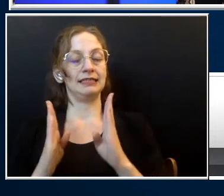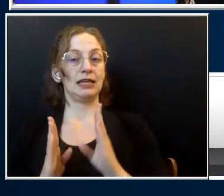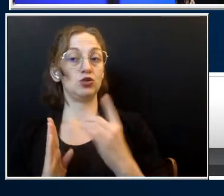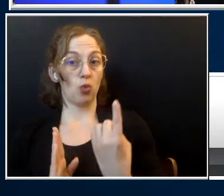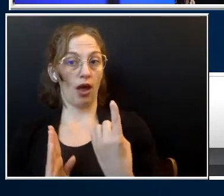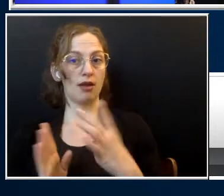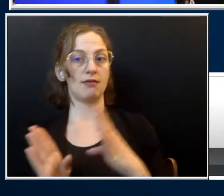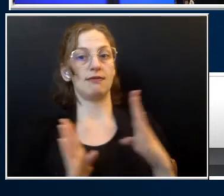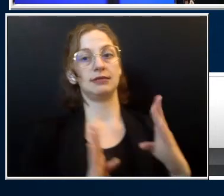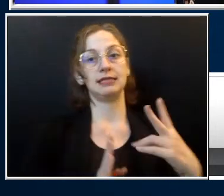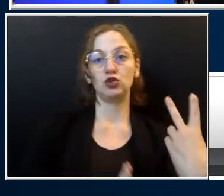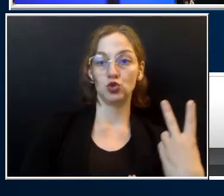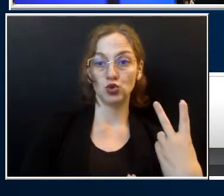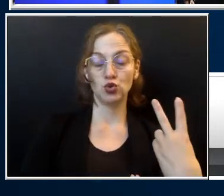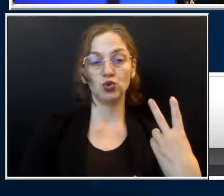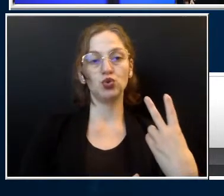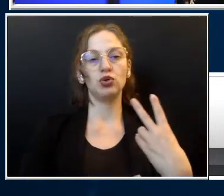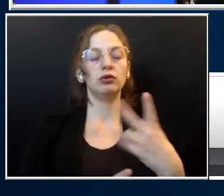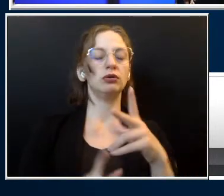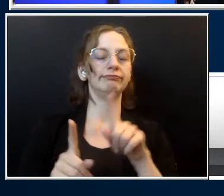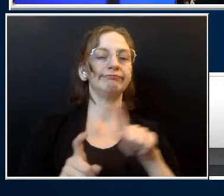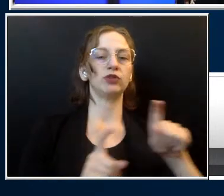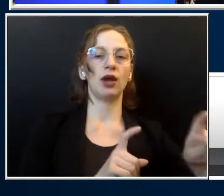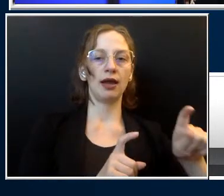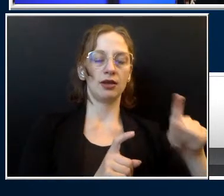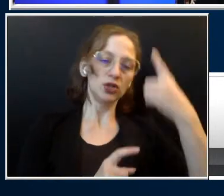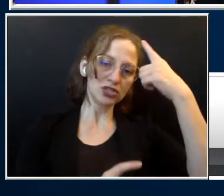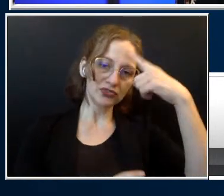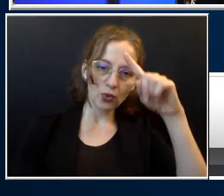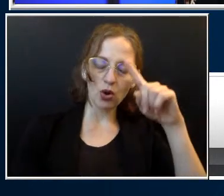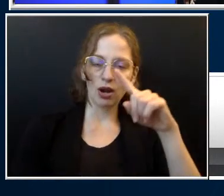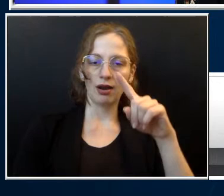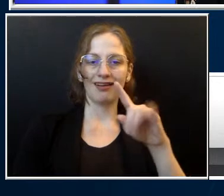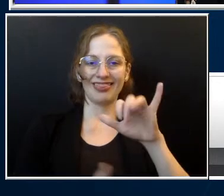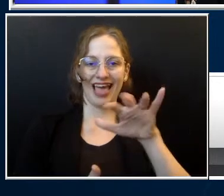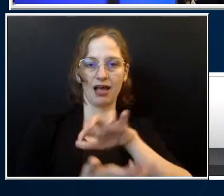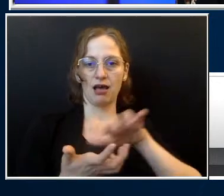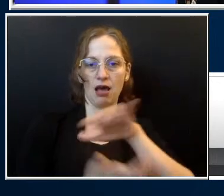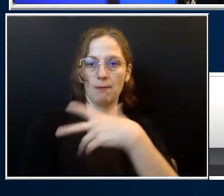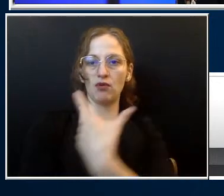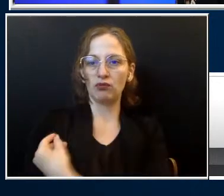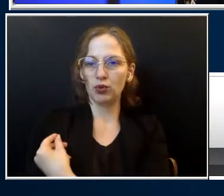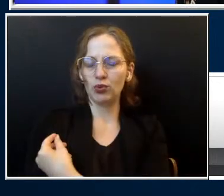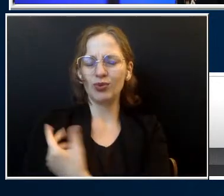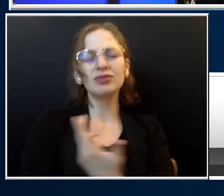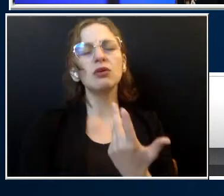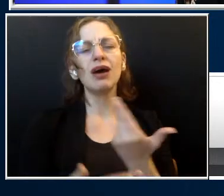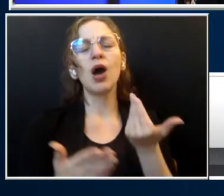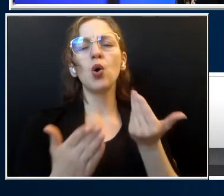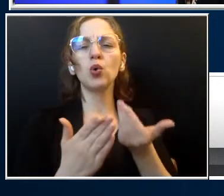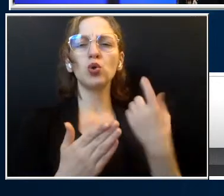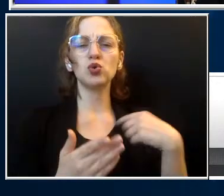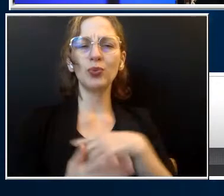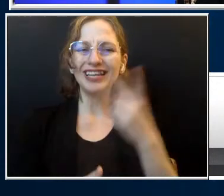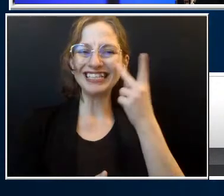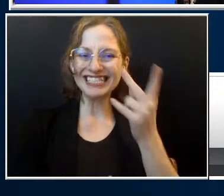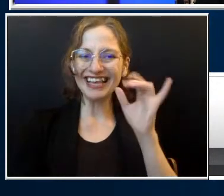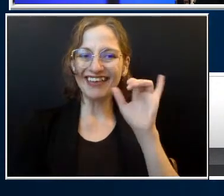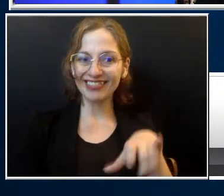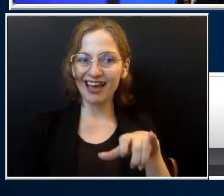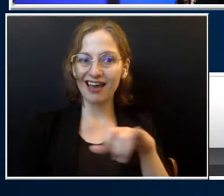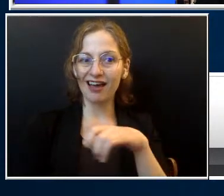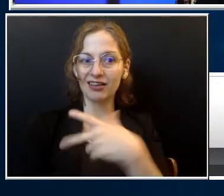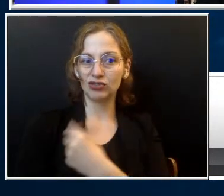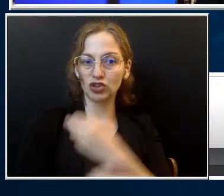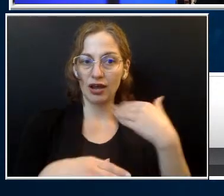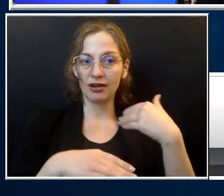waiting to see the data in that peer-reviewed journal. So, Doc Hawk, how close are we to really seeing that combo shot? Could we see it this